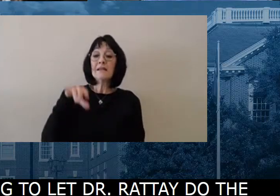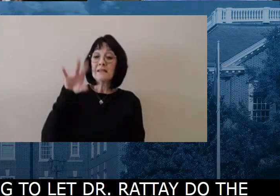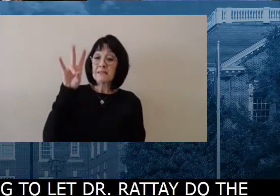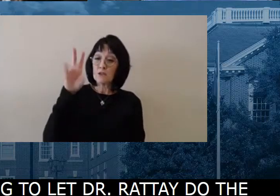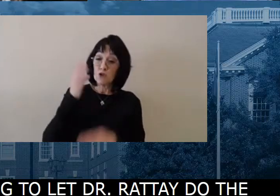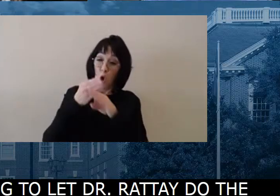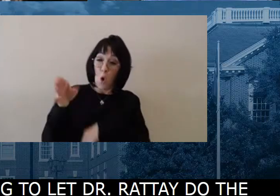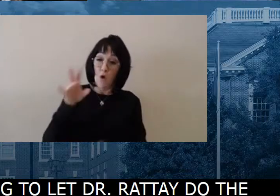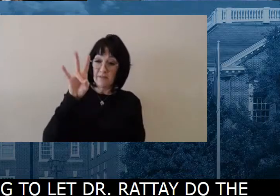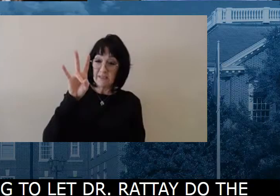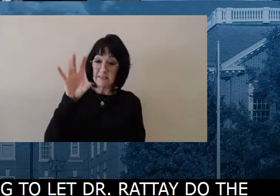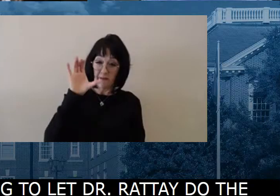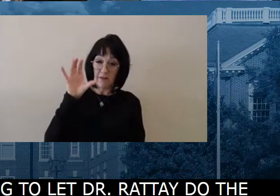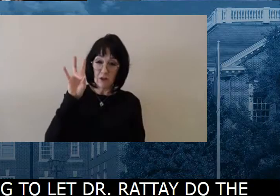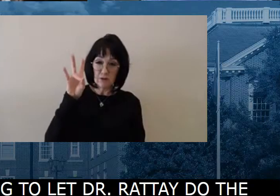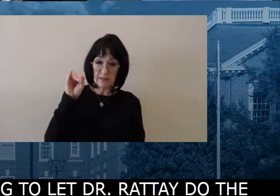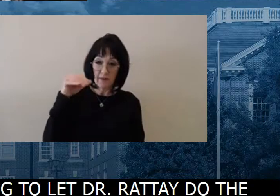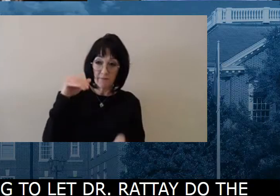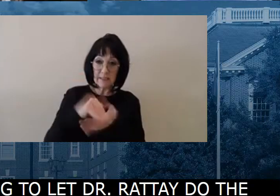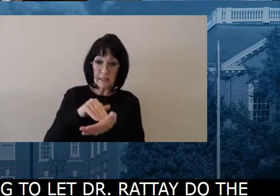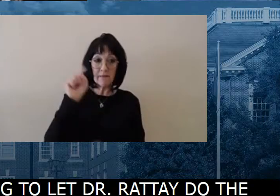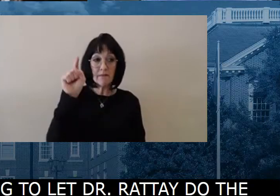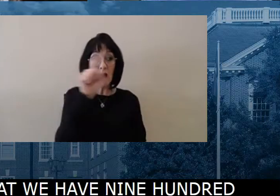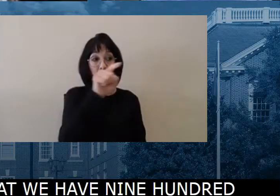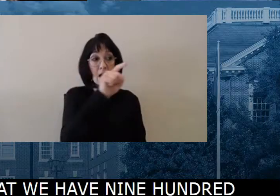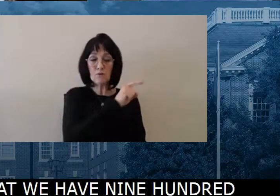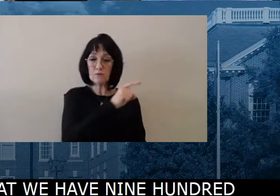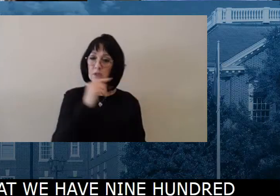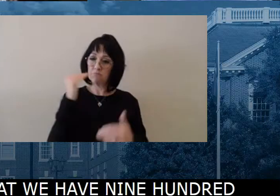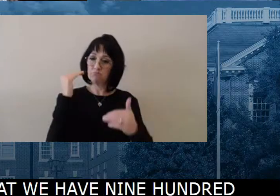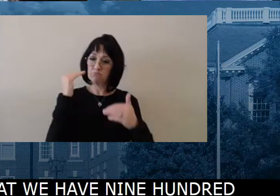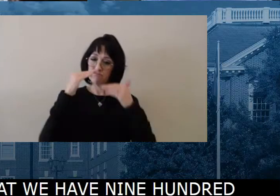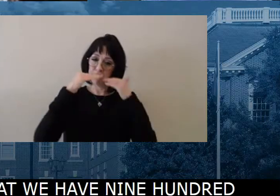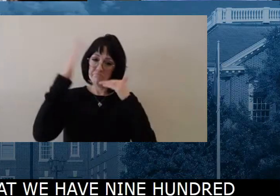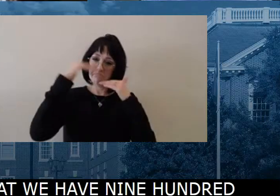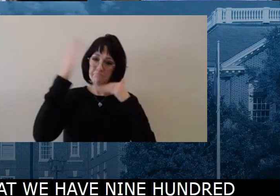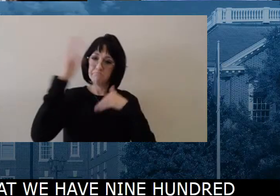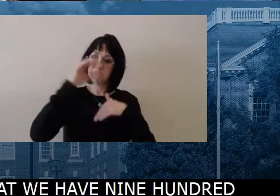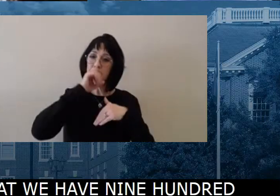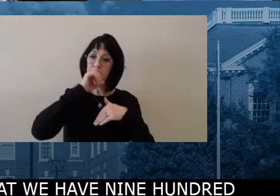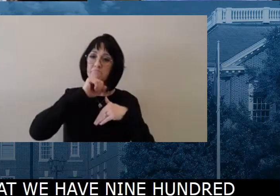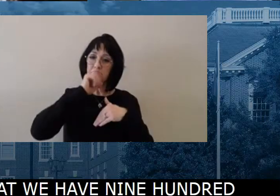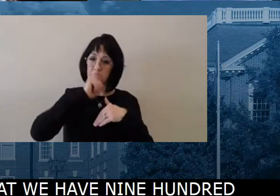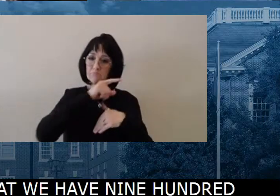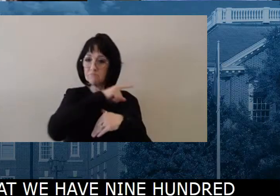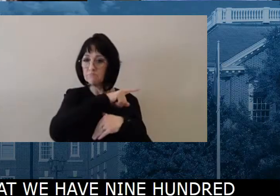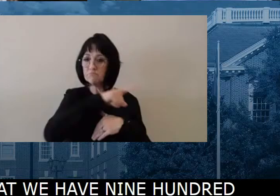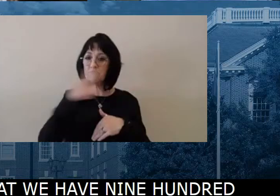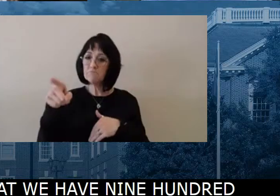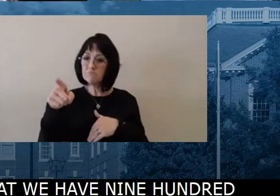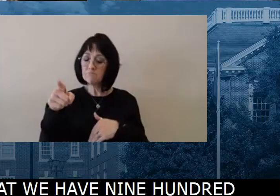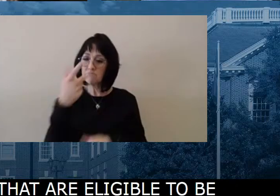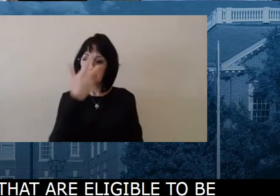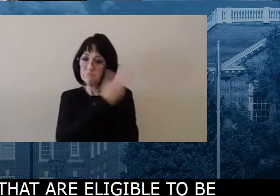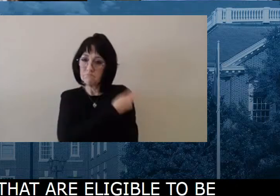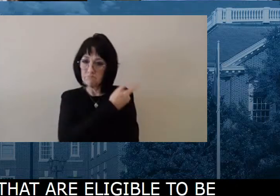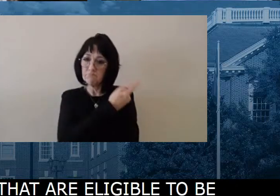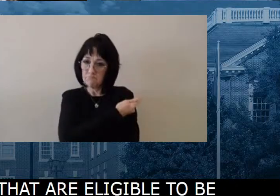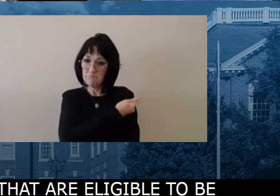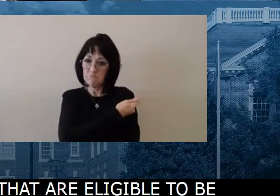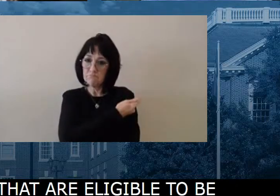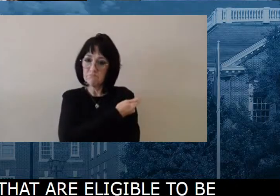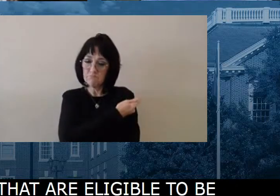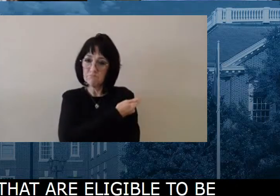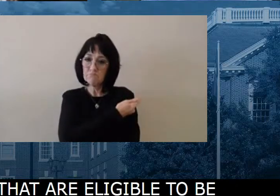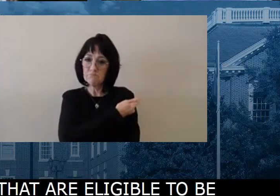math. The polls suggest that 20% of those are hard-nosed on getting vaccinated. Just think about